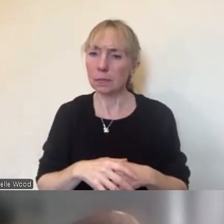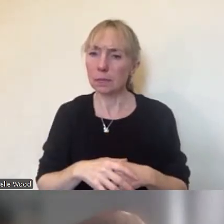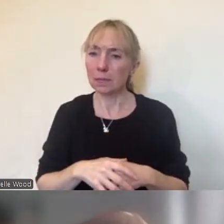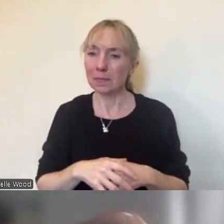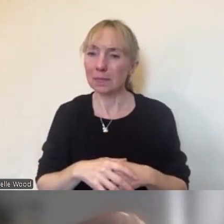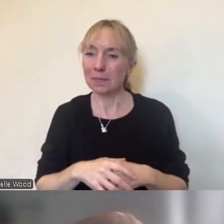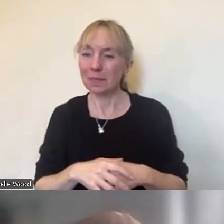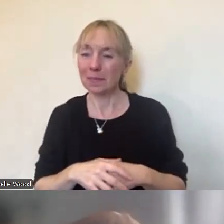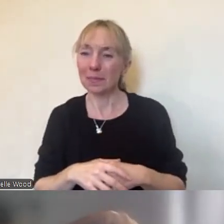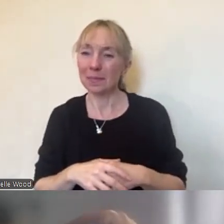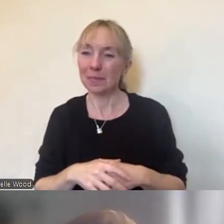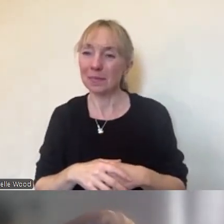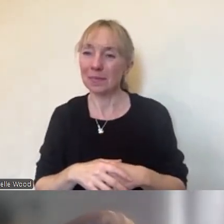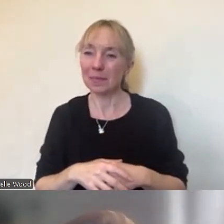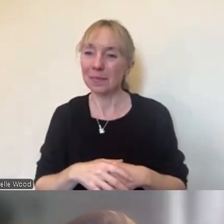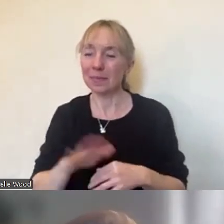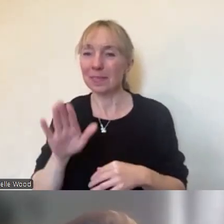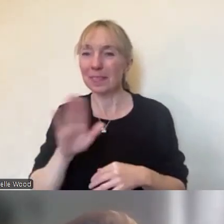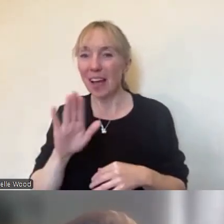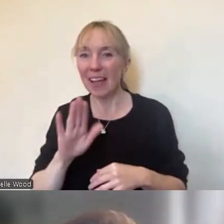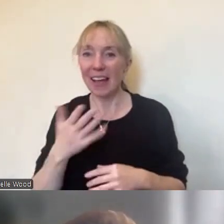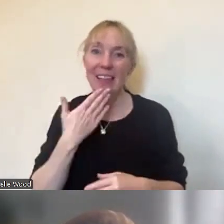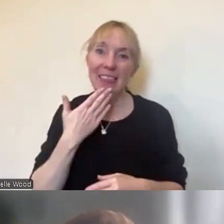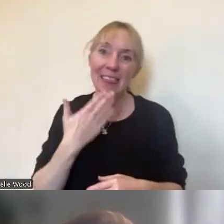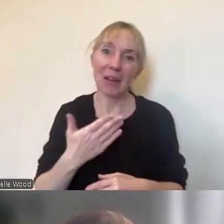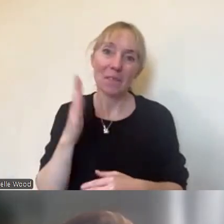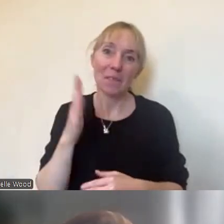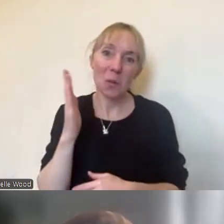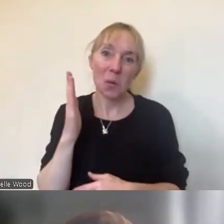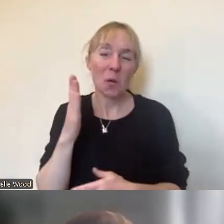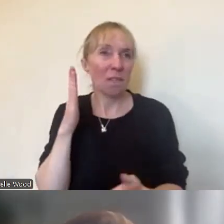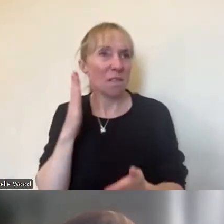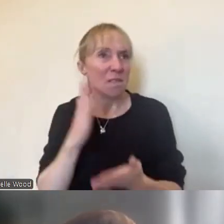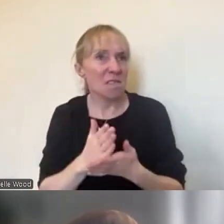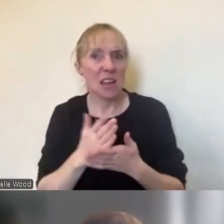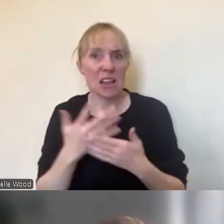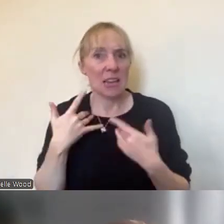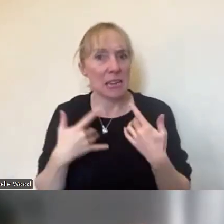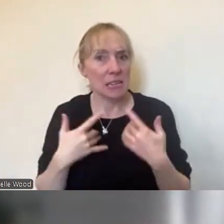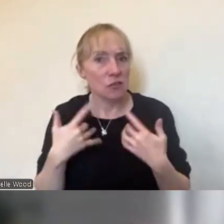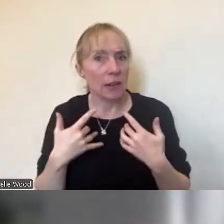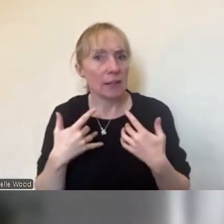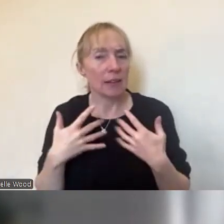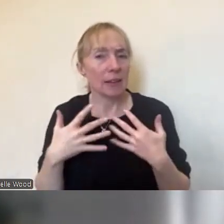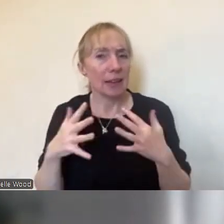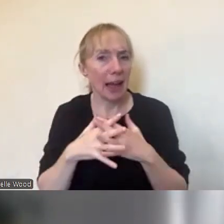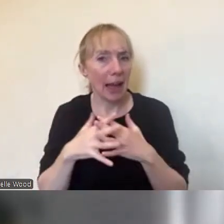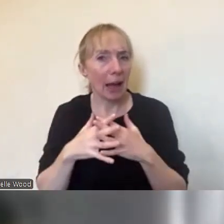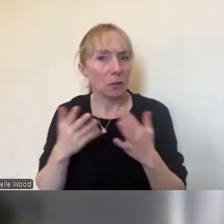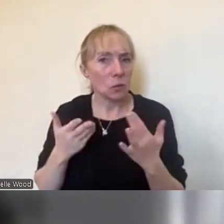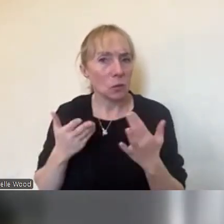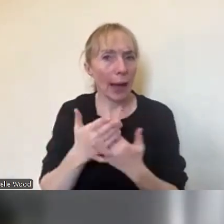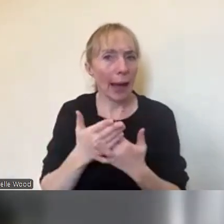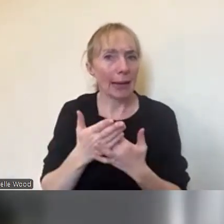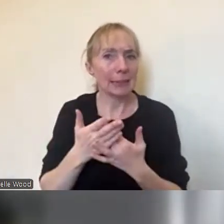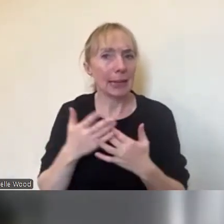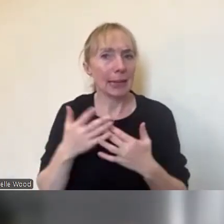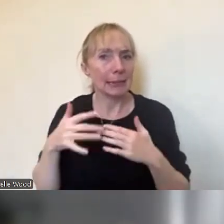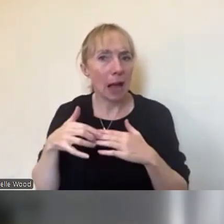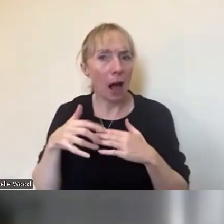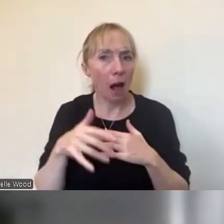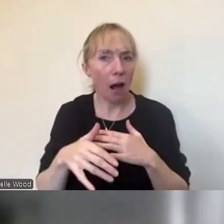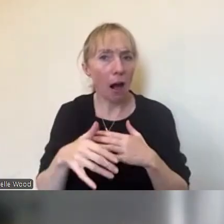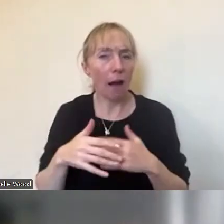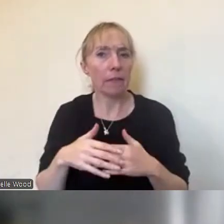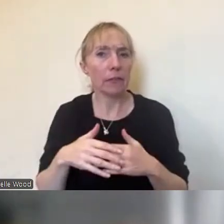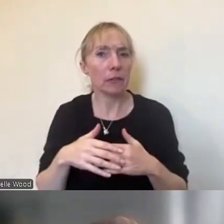Hiya. Thanks for the talk. I'm really interested in how to kind of access archives, because I found